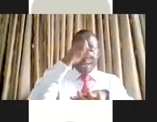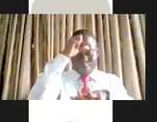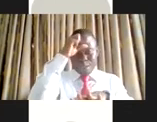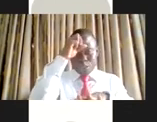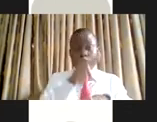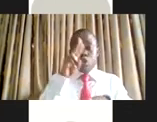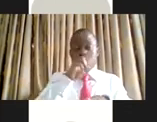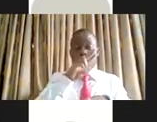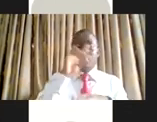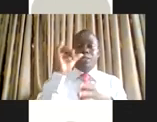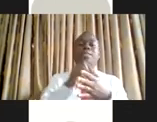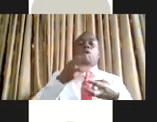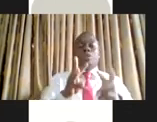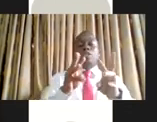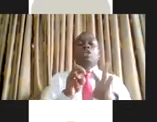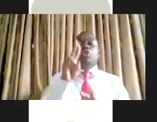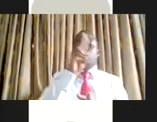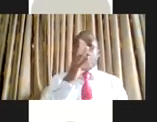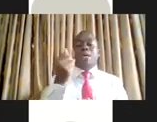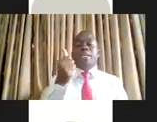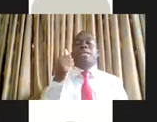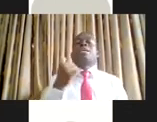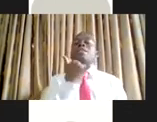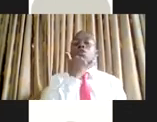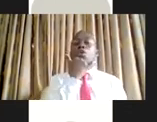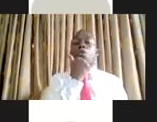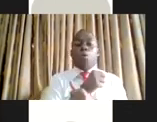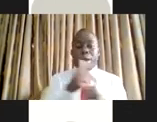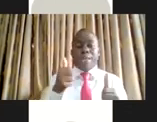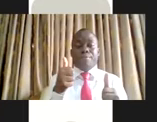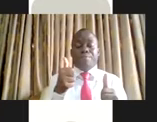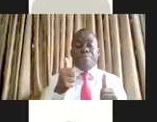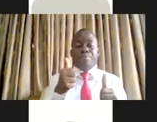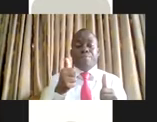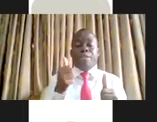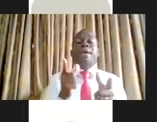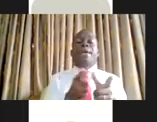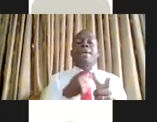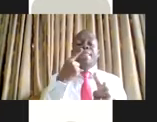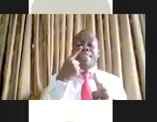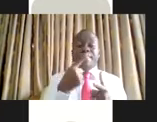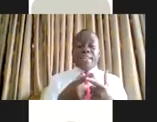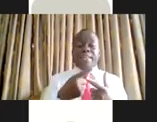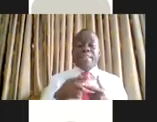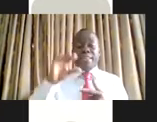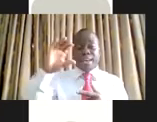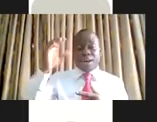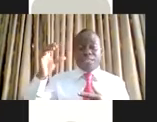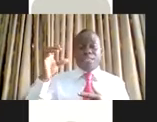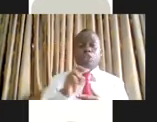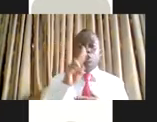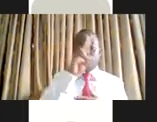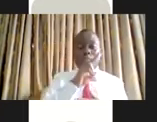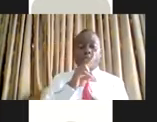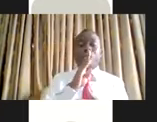is good. And then, of course, the county appropriation bills, they are saying they don't have